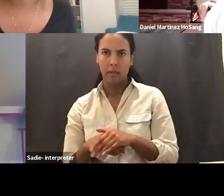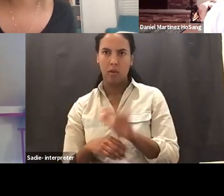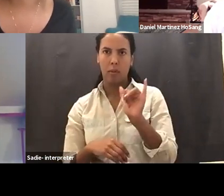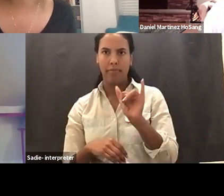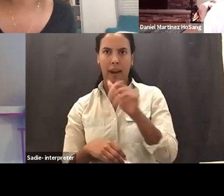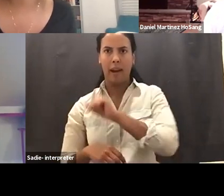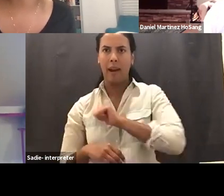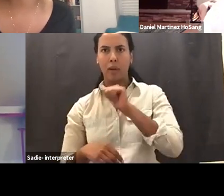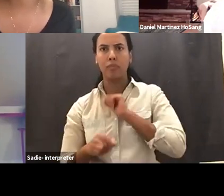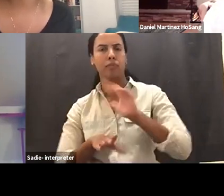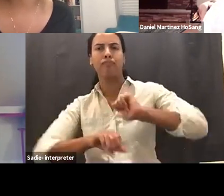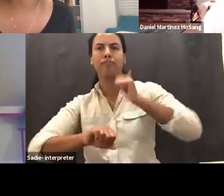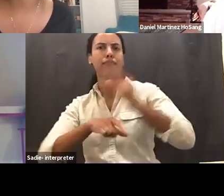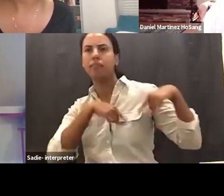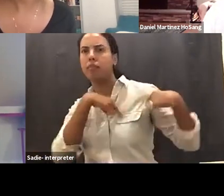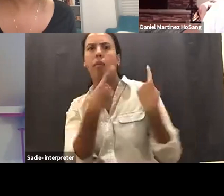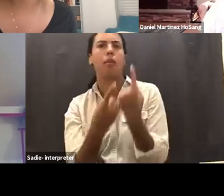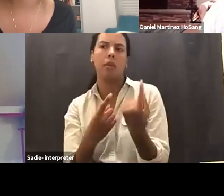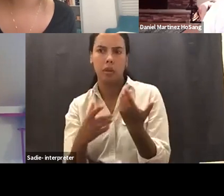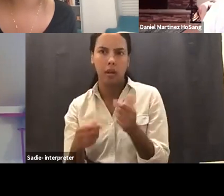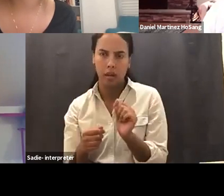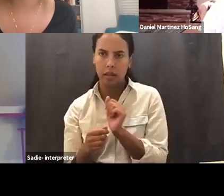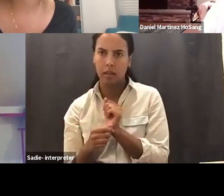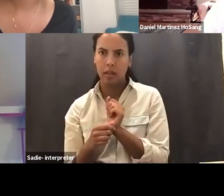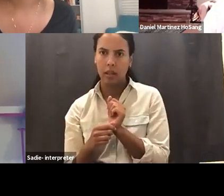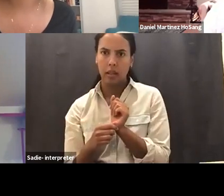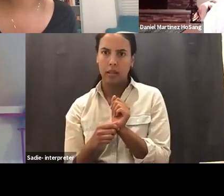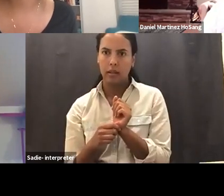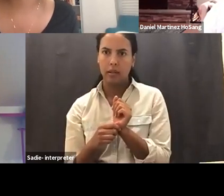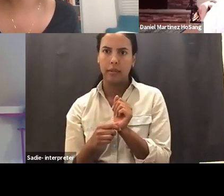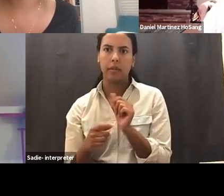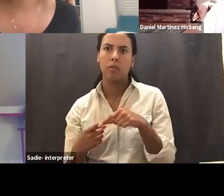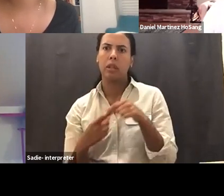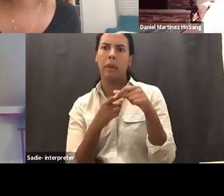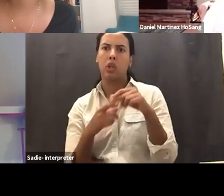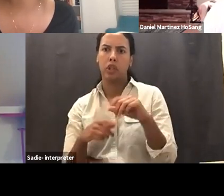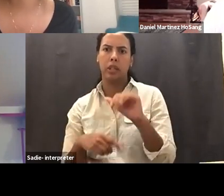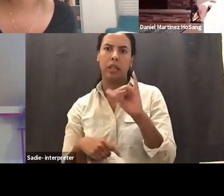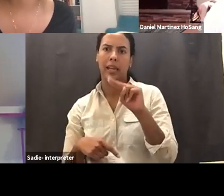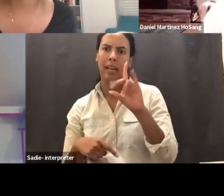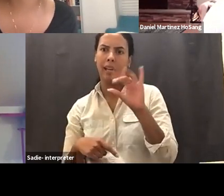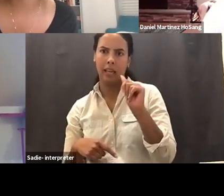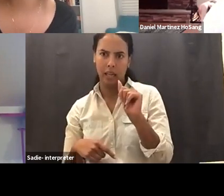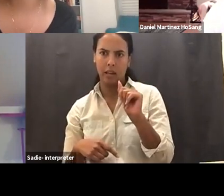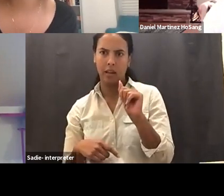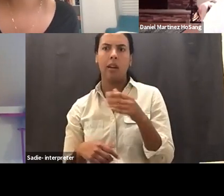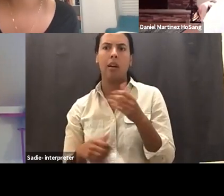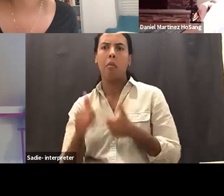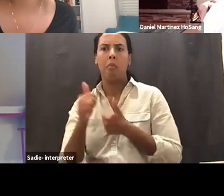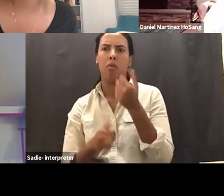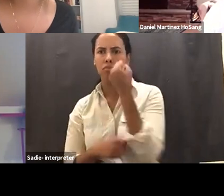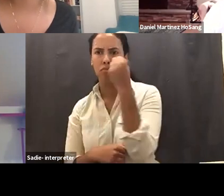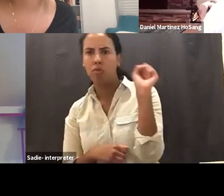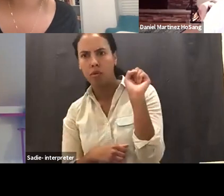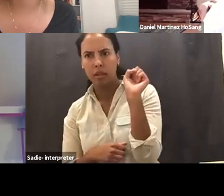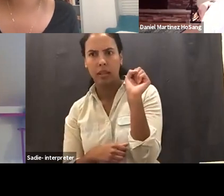India and across the diaspora as well. And especially in India, most of these protests and shows of resistance were led by